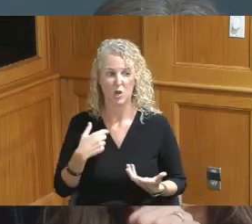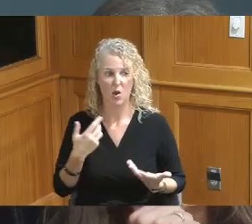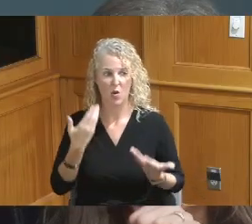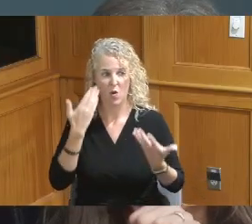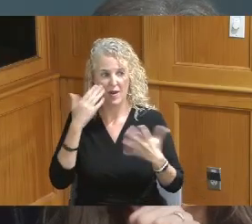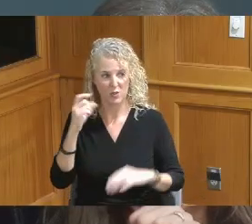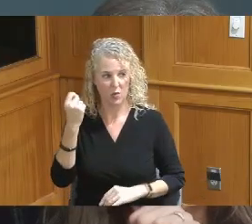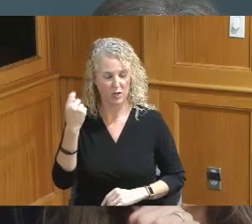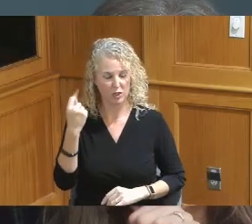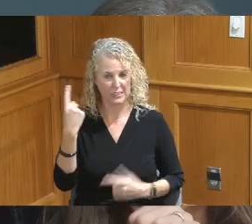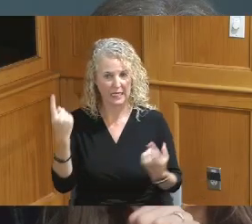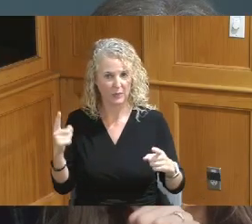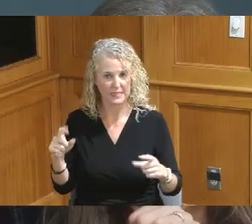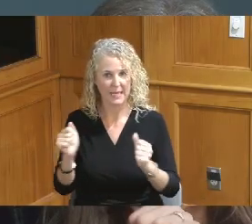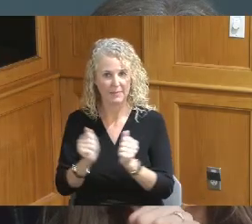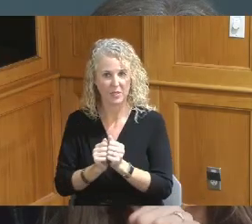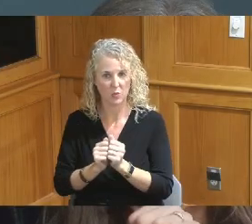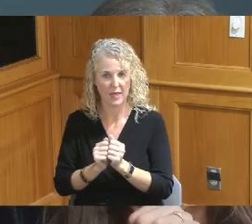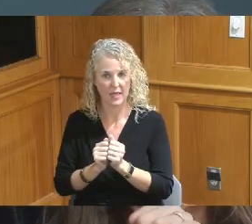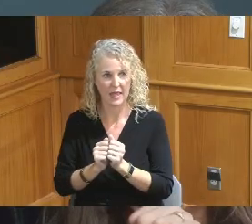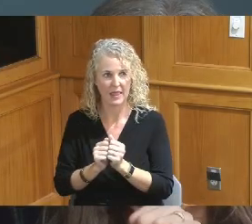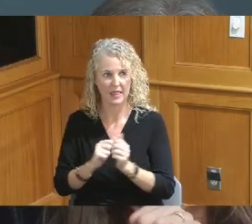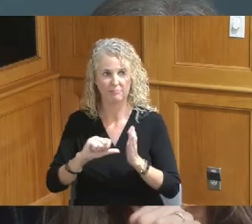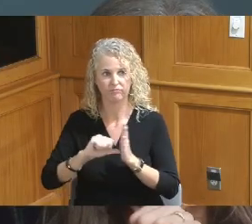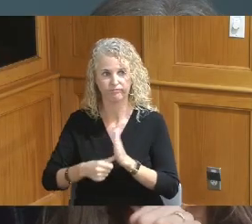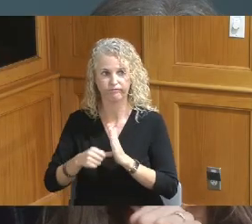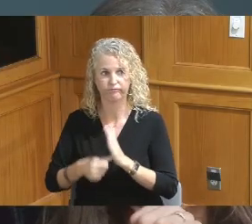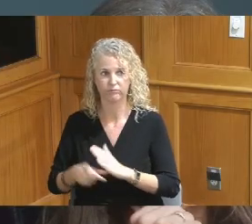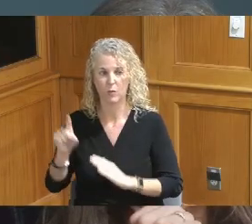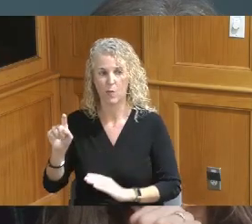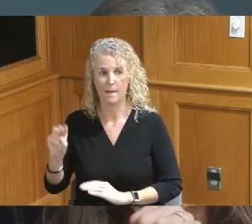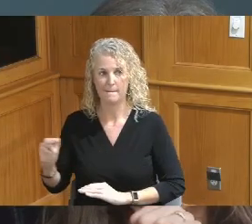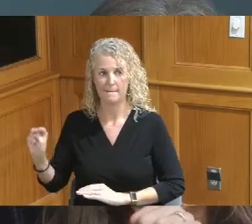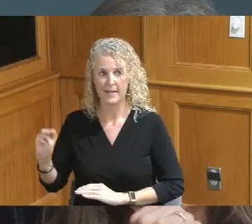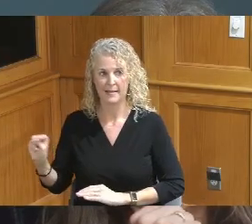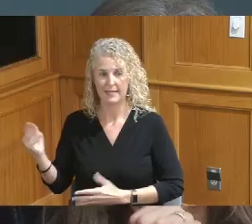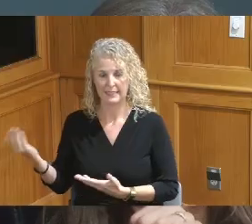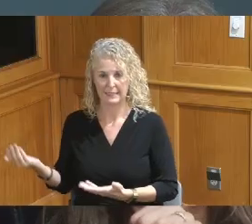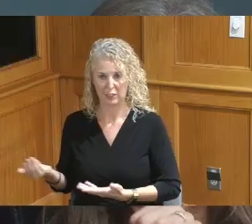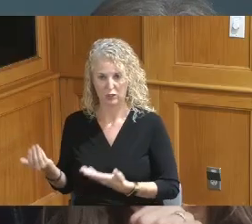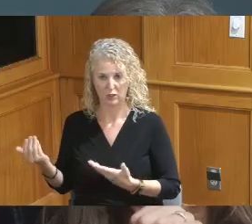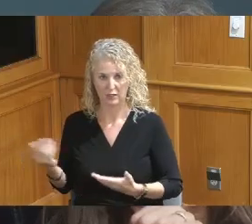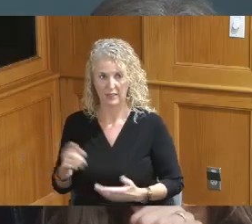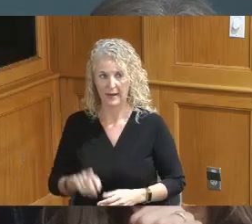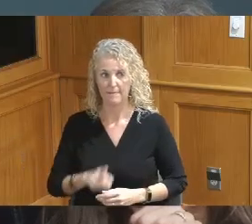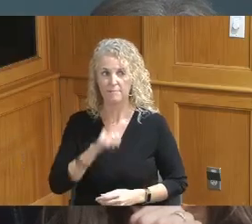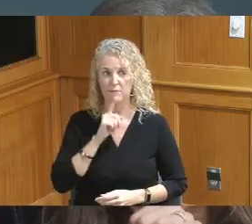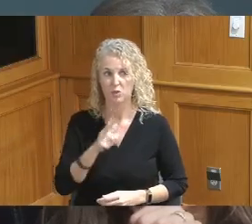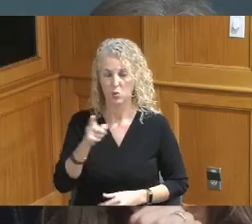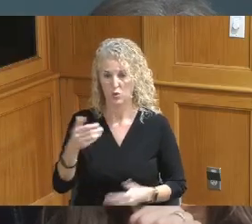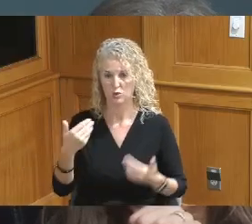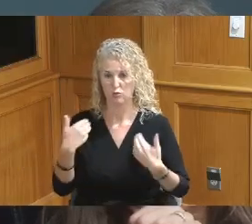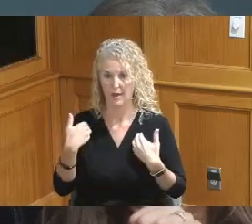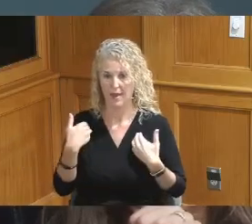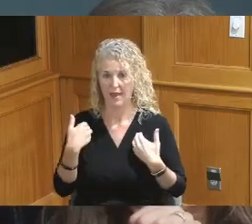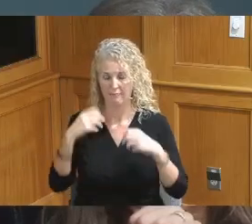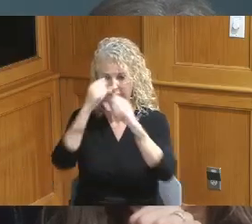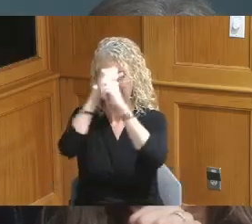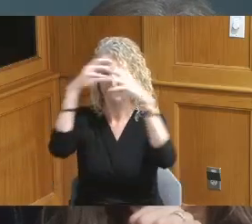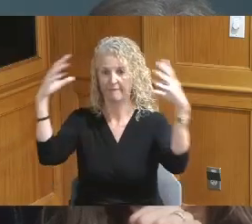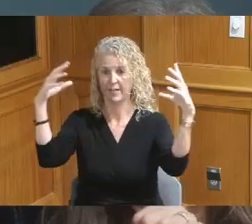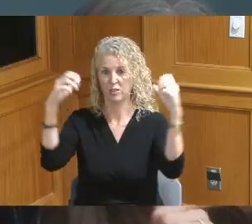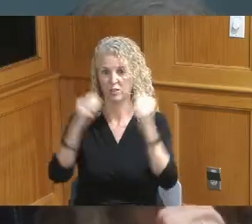don't understand the emphasis on the 1 million. And I'm sure you have a vision